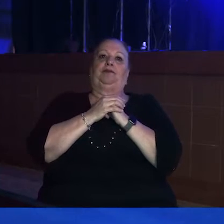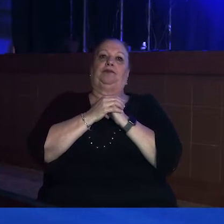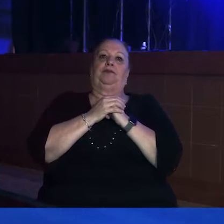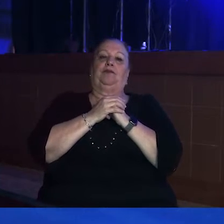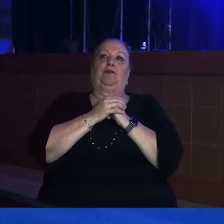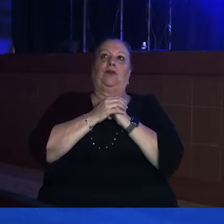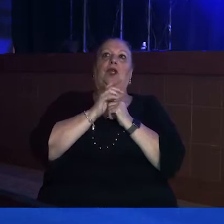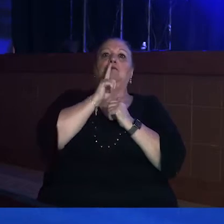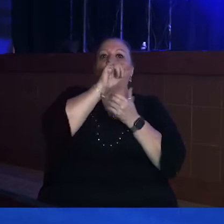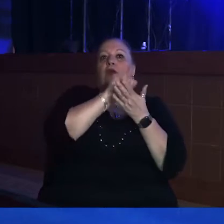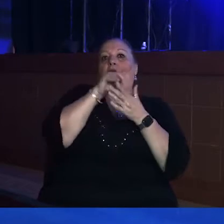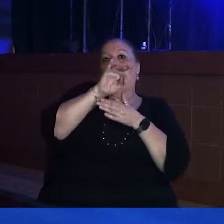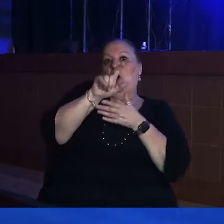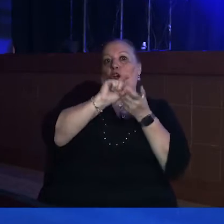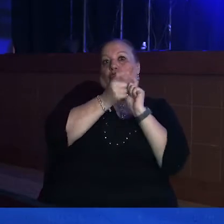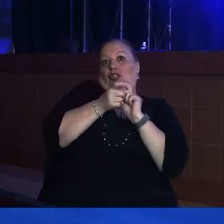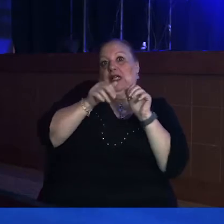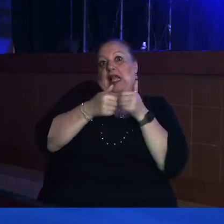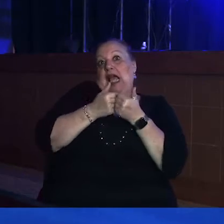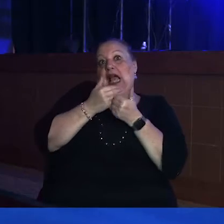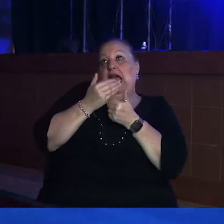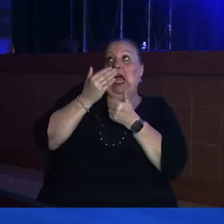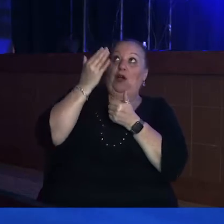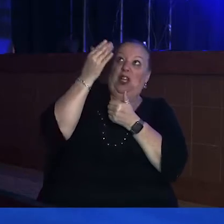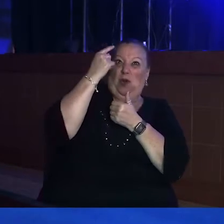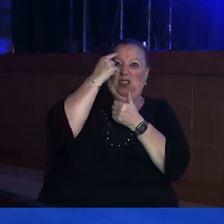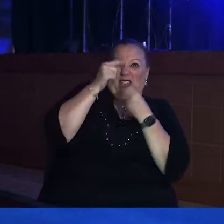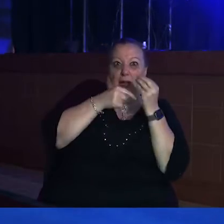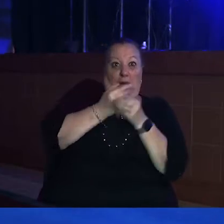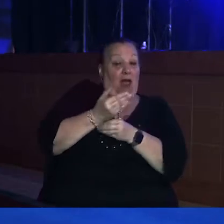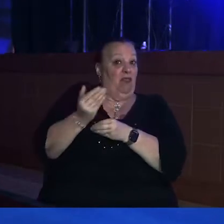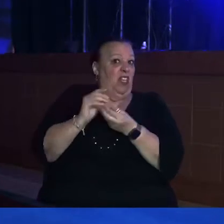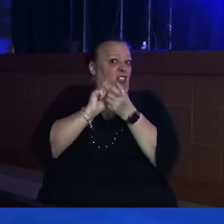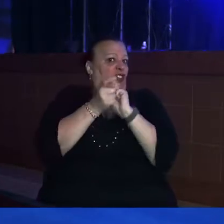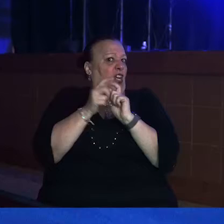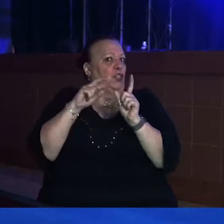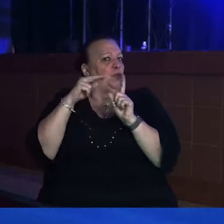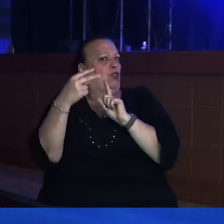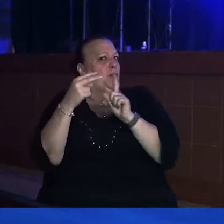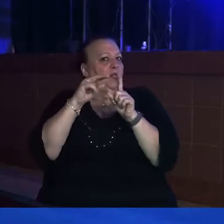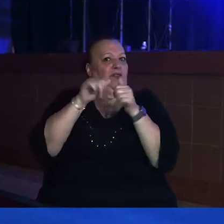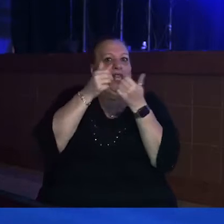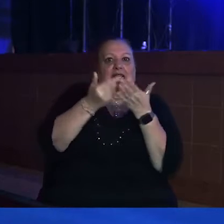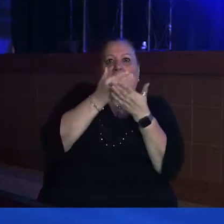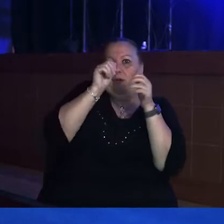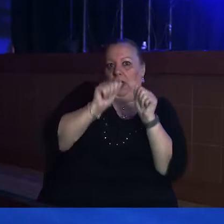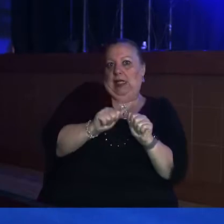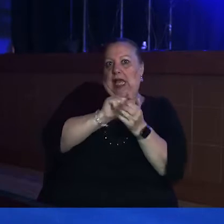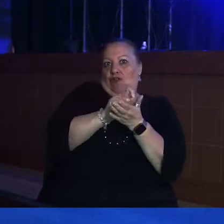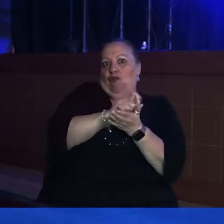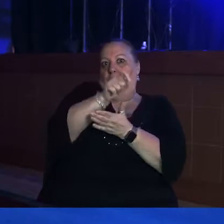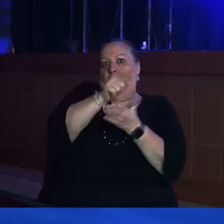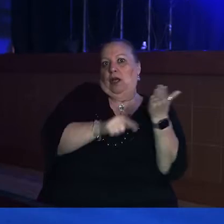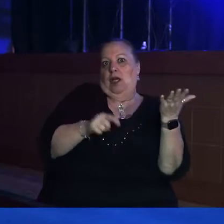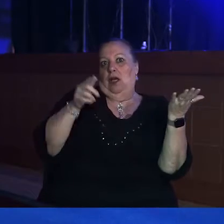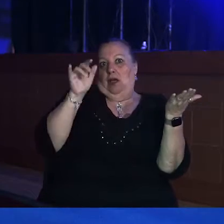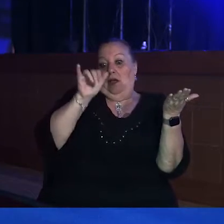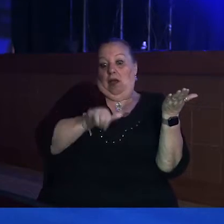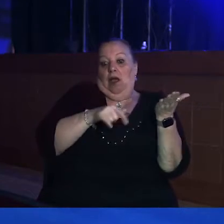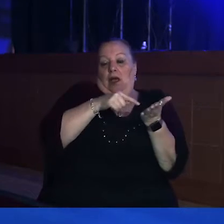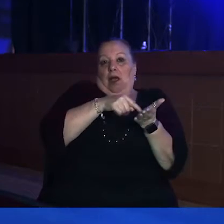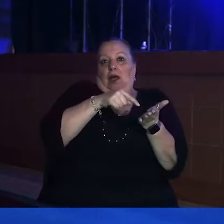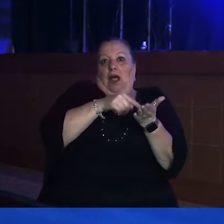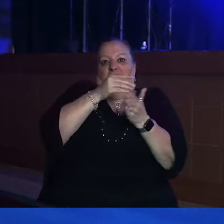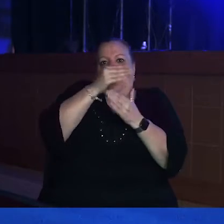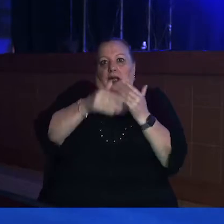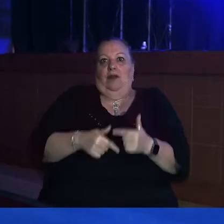Paul changed the way that he would think about things, changed his perspective. And that's how he's able to write what he wrote toward the end of his life to his